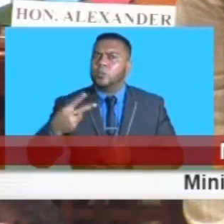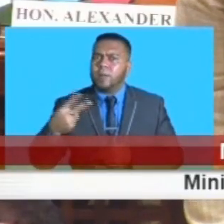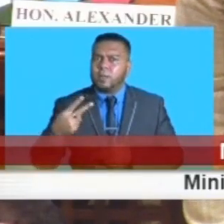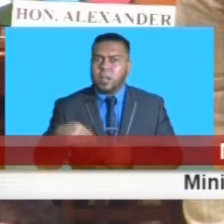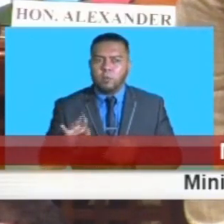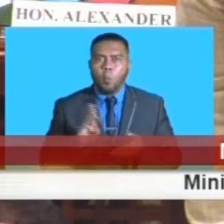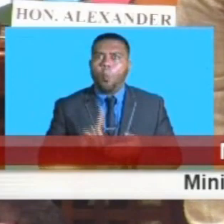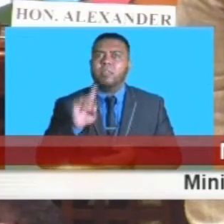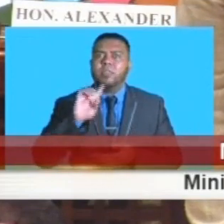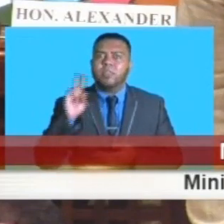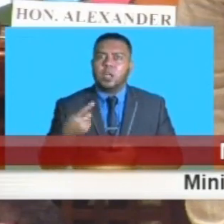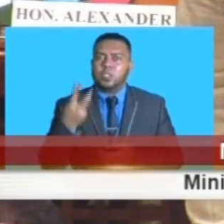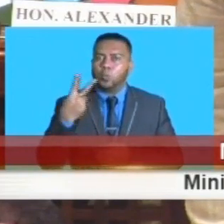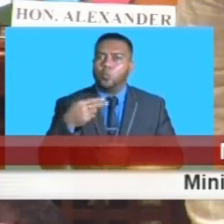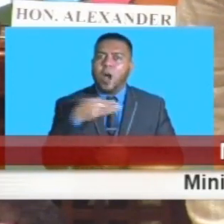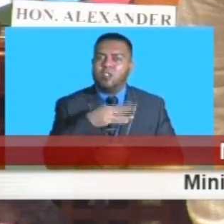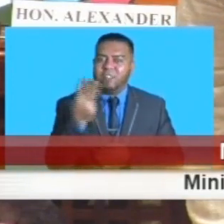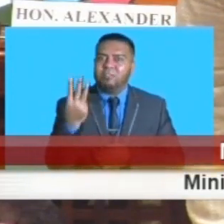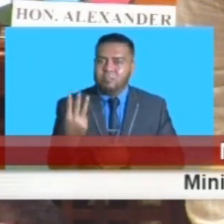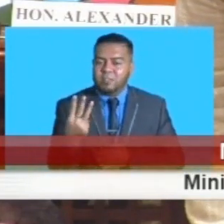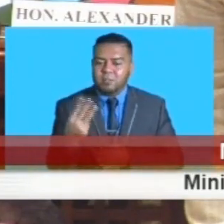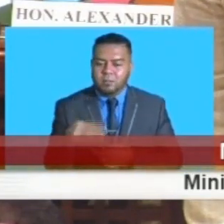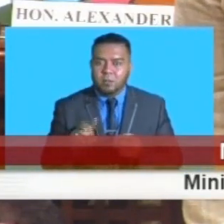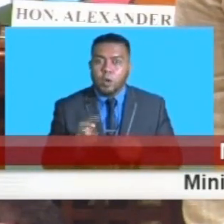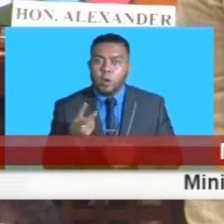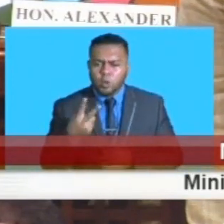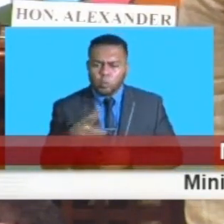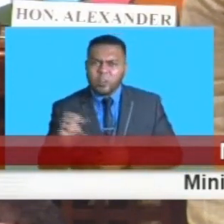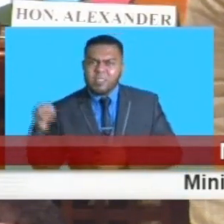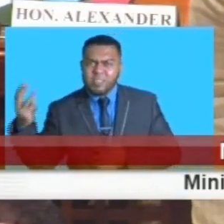to 1,203. 2013,